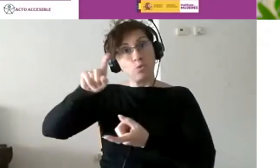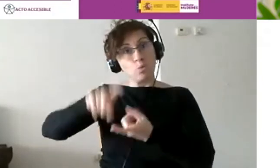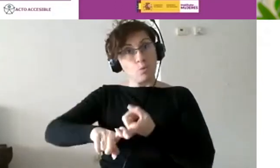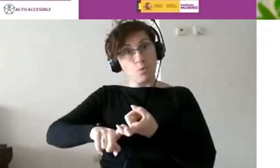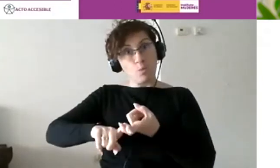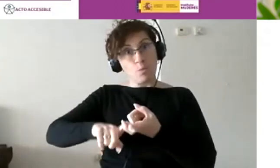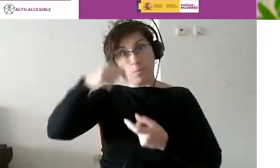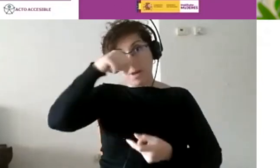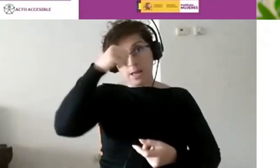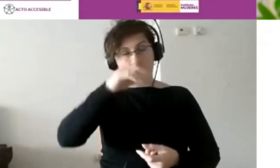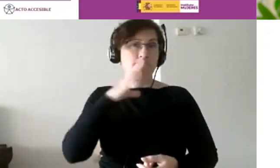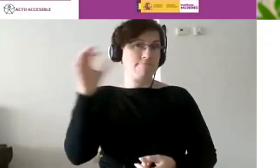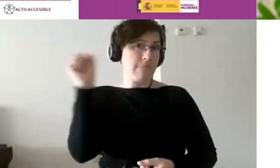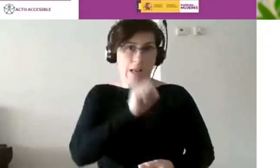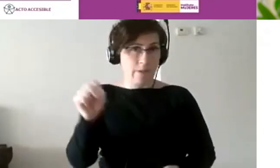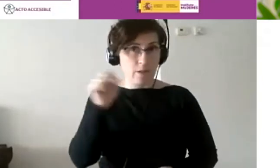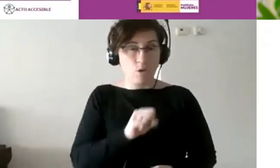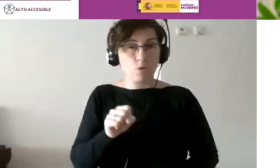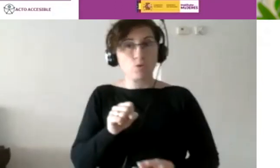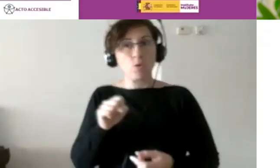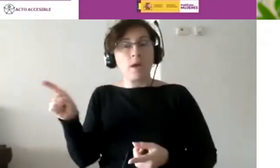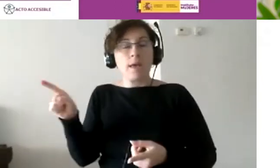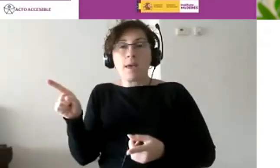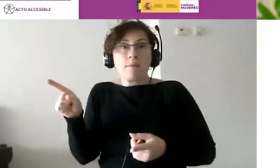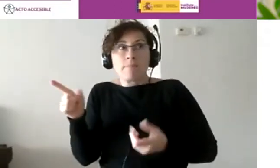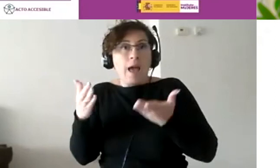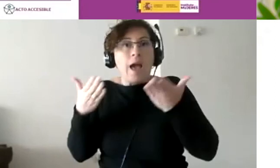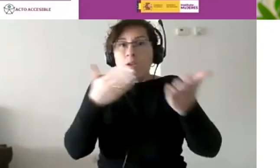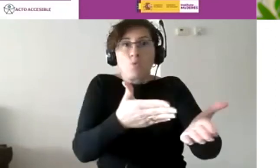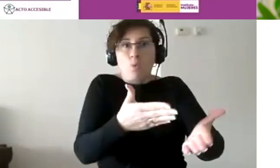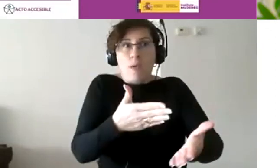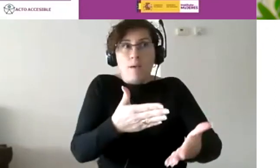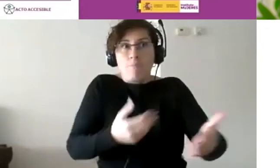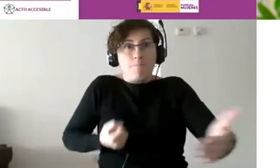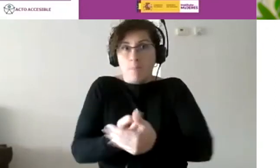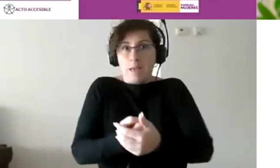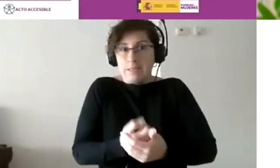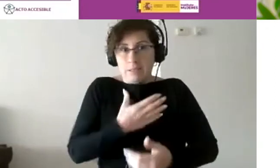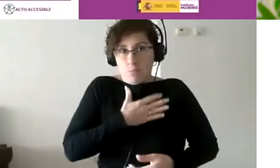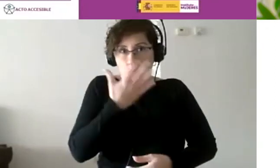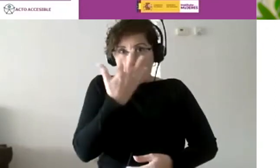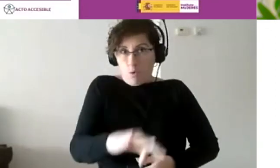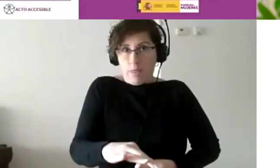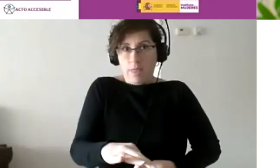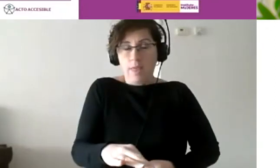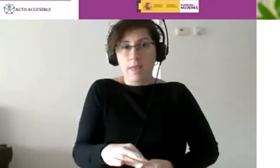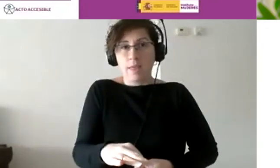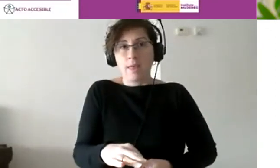He's helping in a day, on a night. He's a really good friend and really good